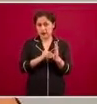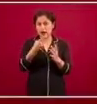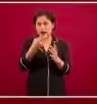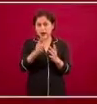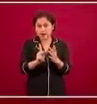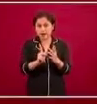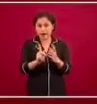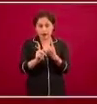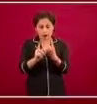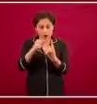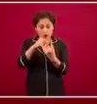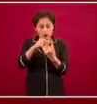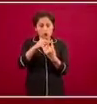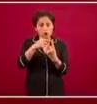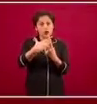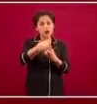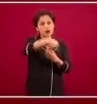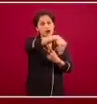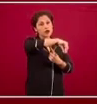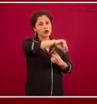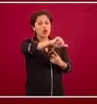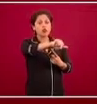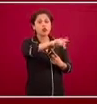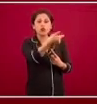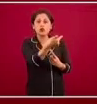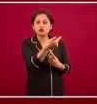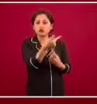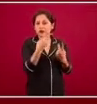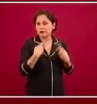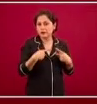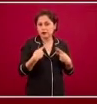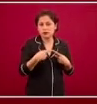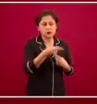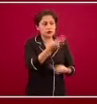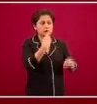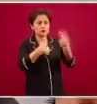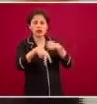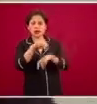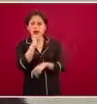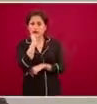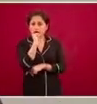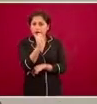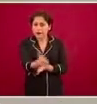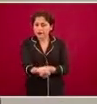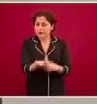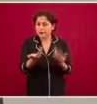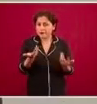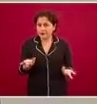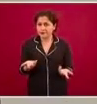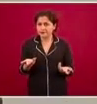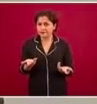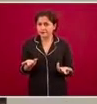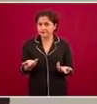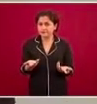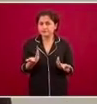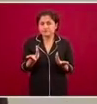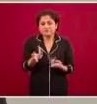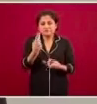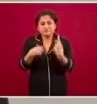over 30,000, but each of those observed confirmed cases represent roughly